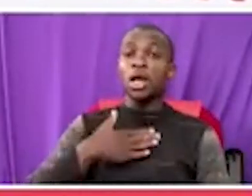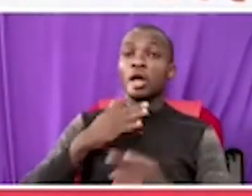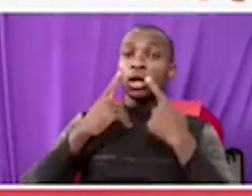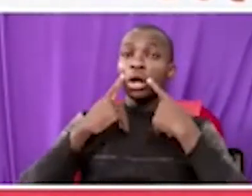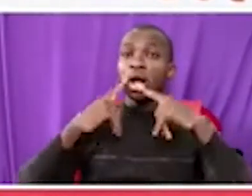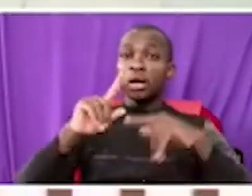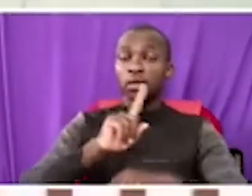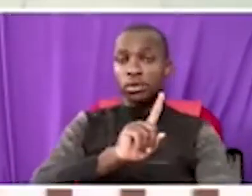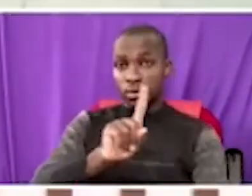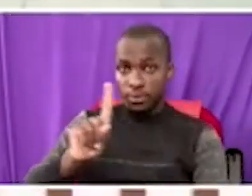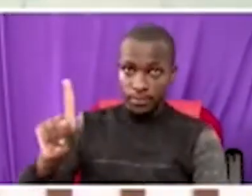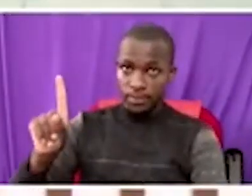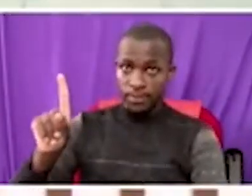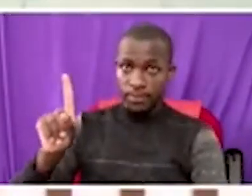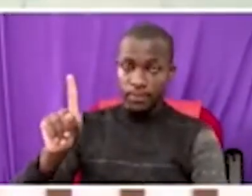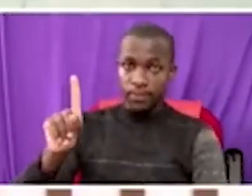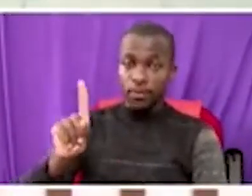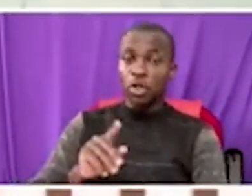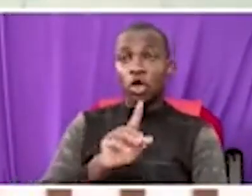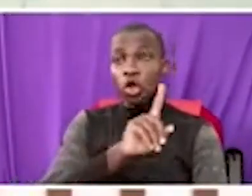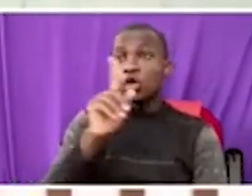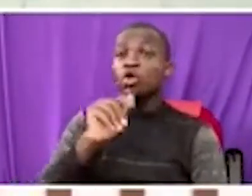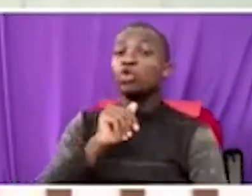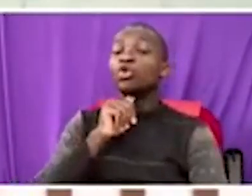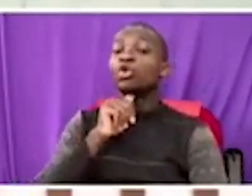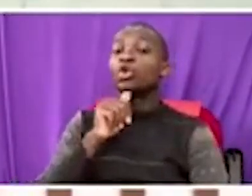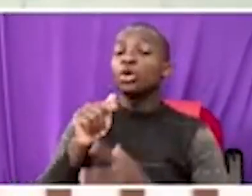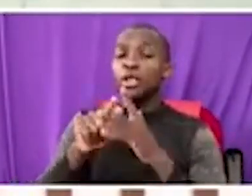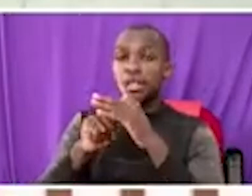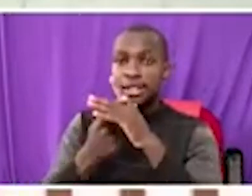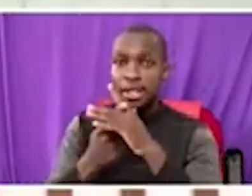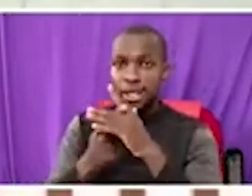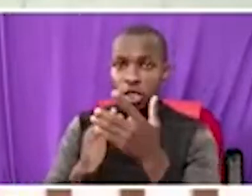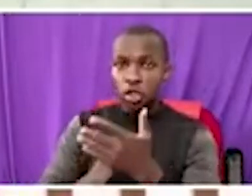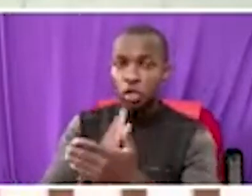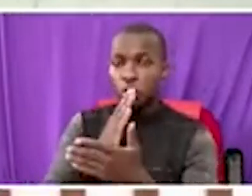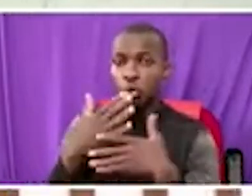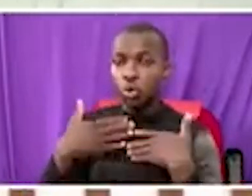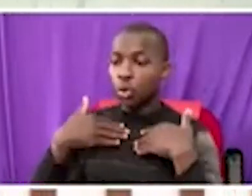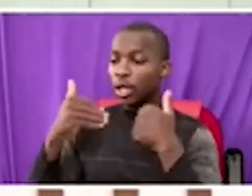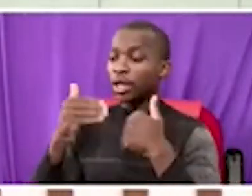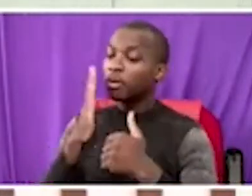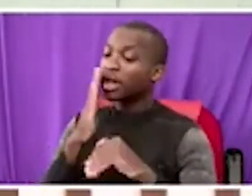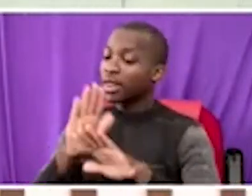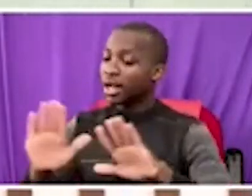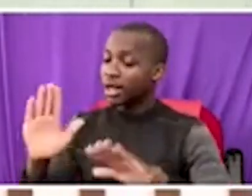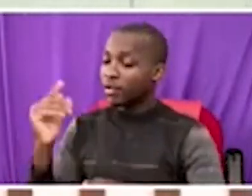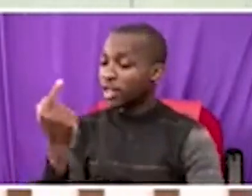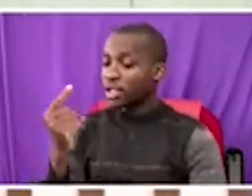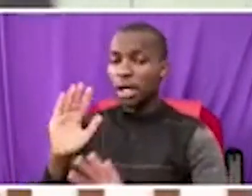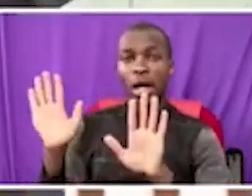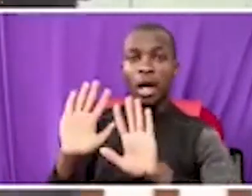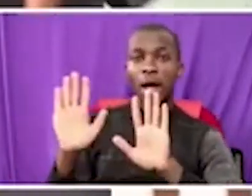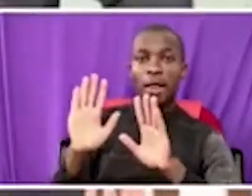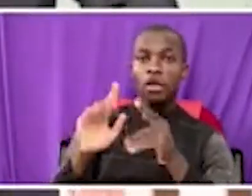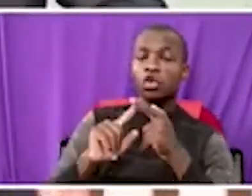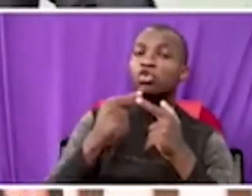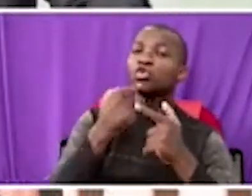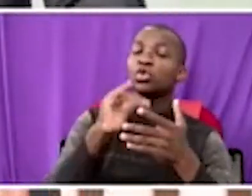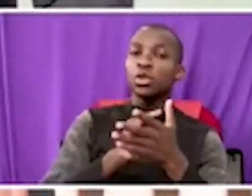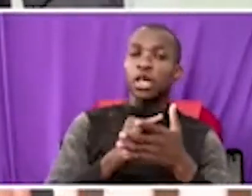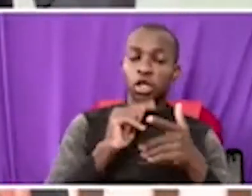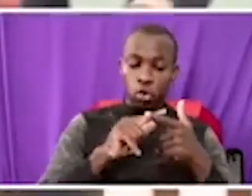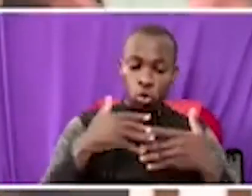this. You don't begin by healing the motherland first so as to heal the